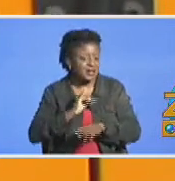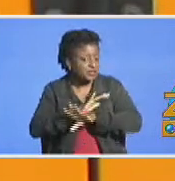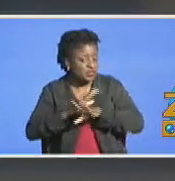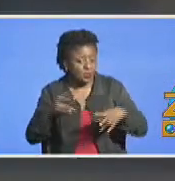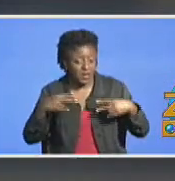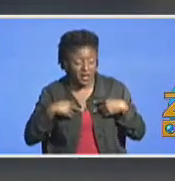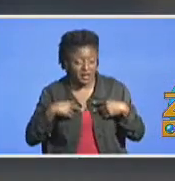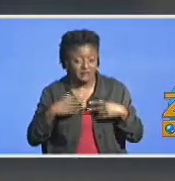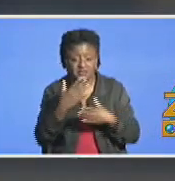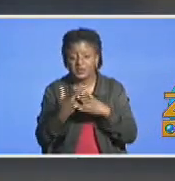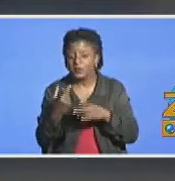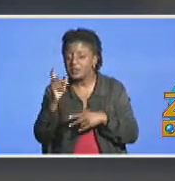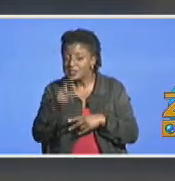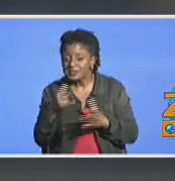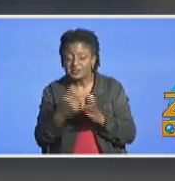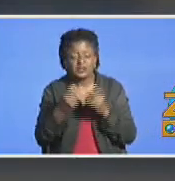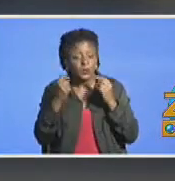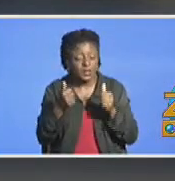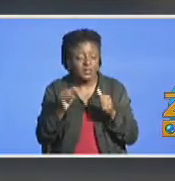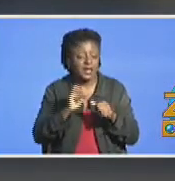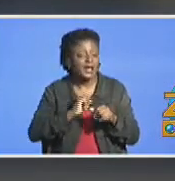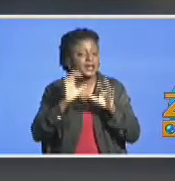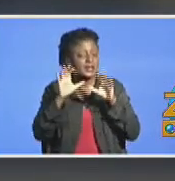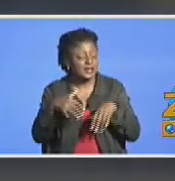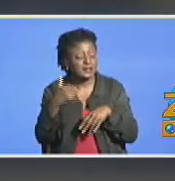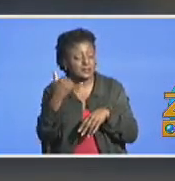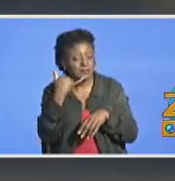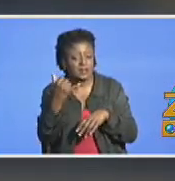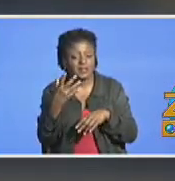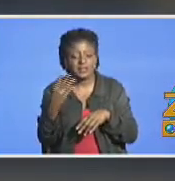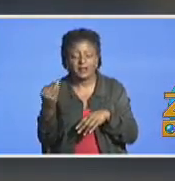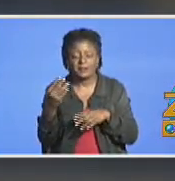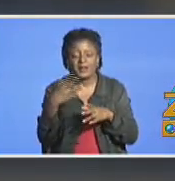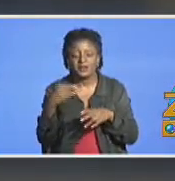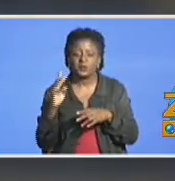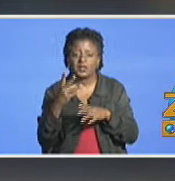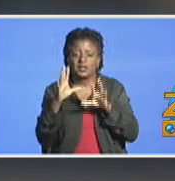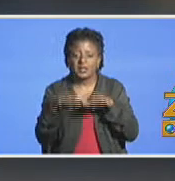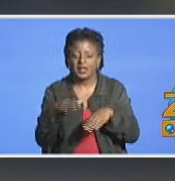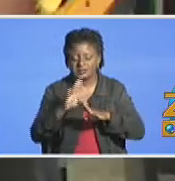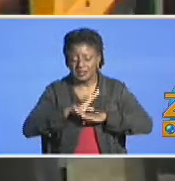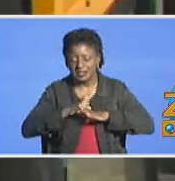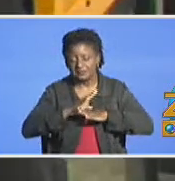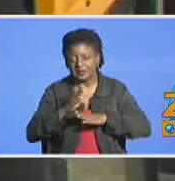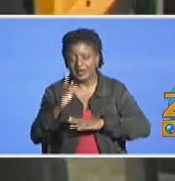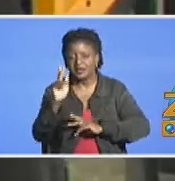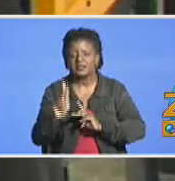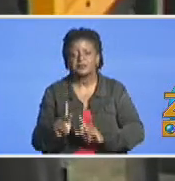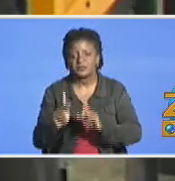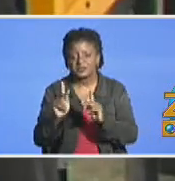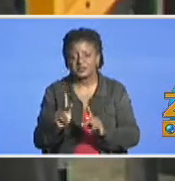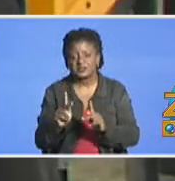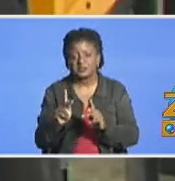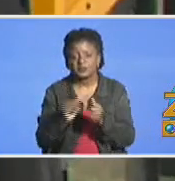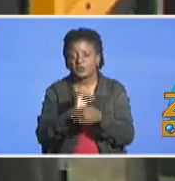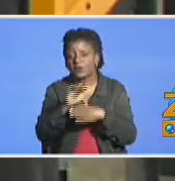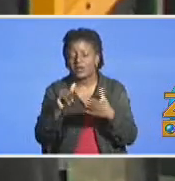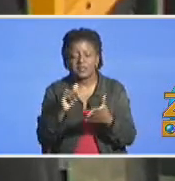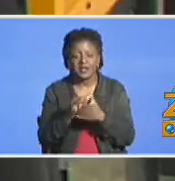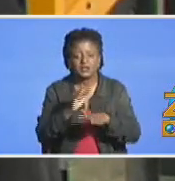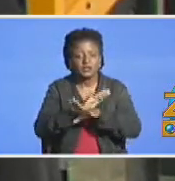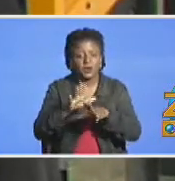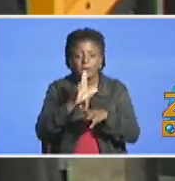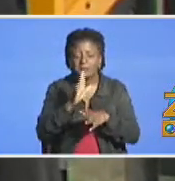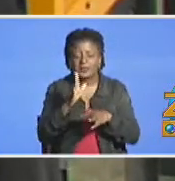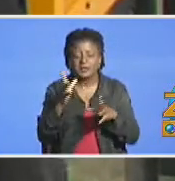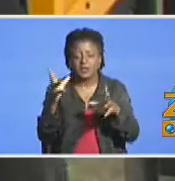an expedited basis, I can contact them and we can satisfy the customer. And with all that being said, don't be caught